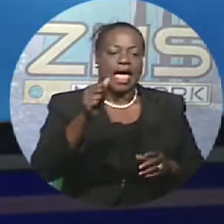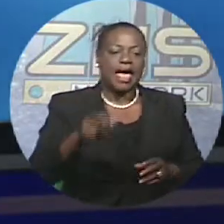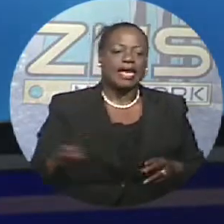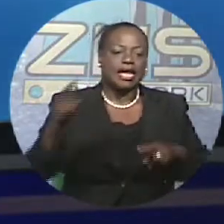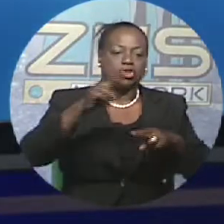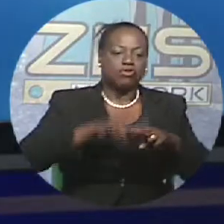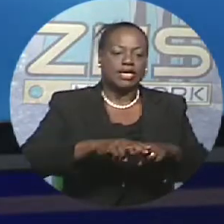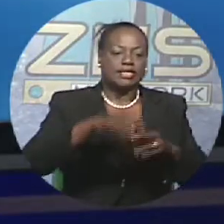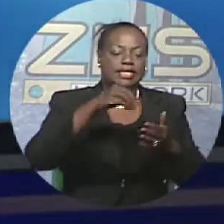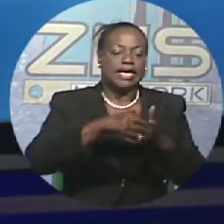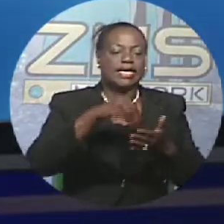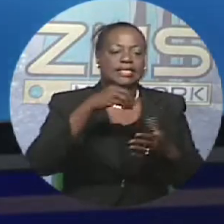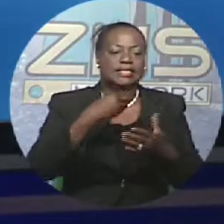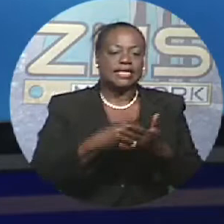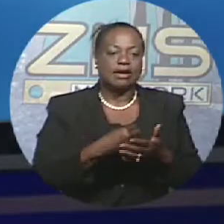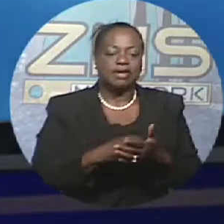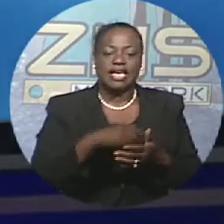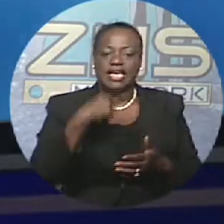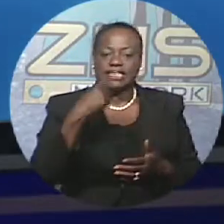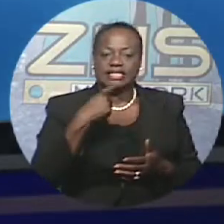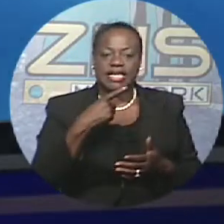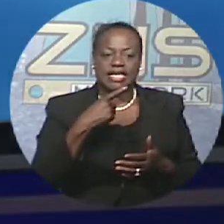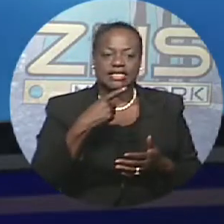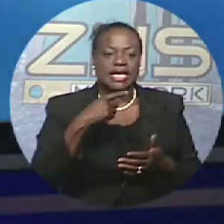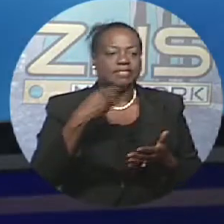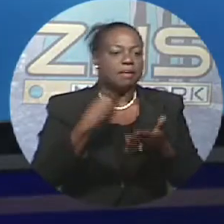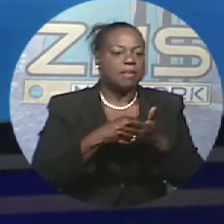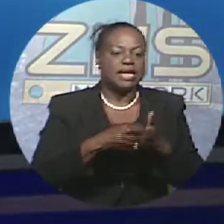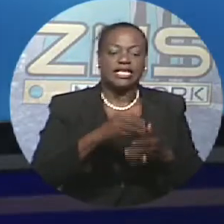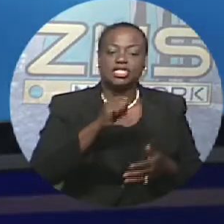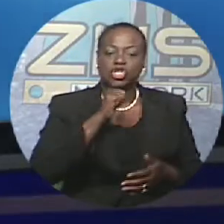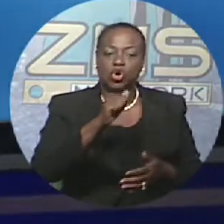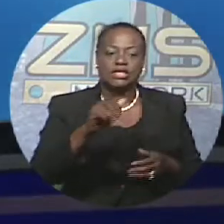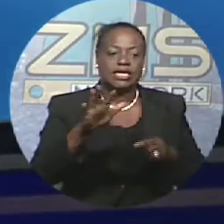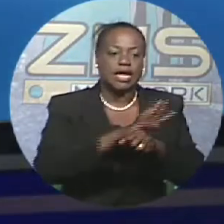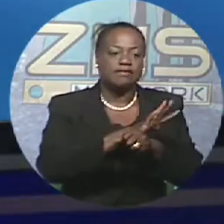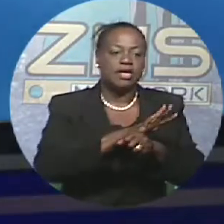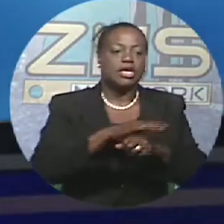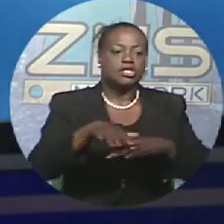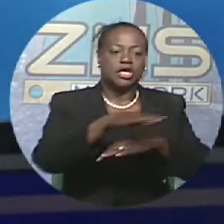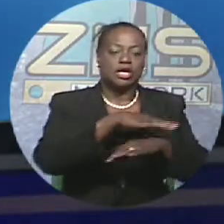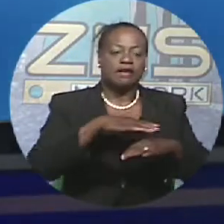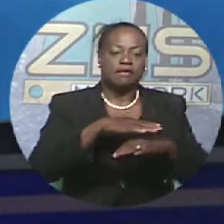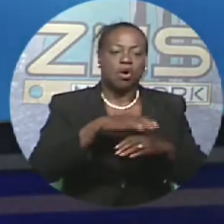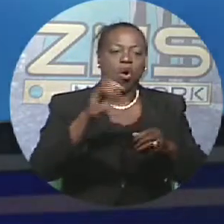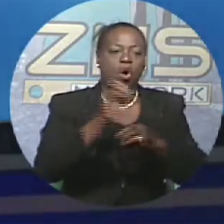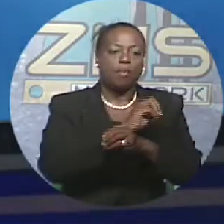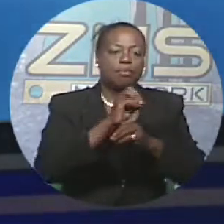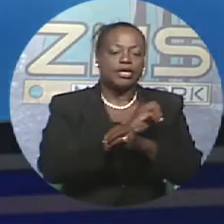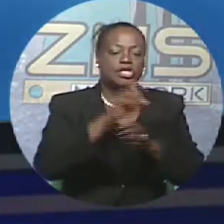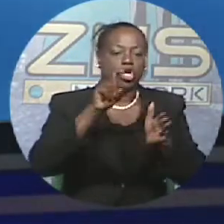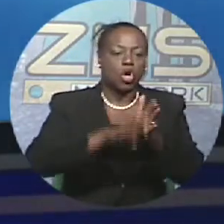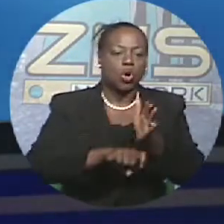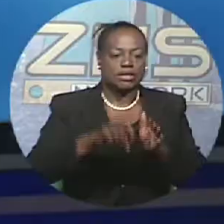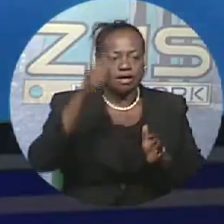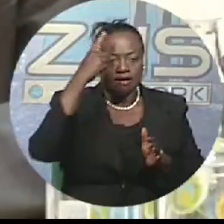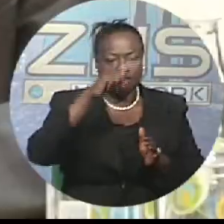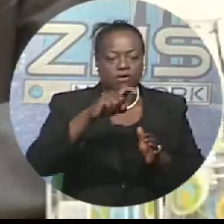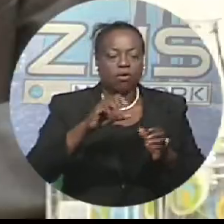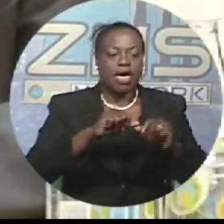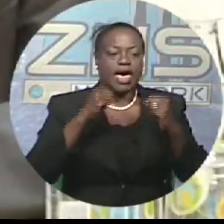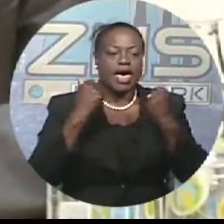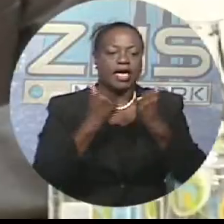it was suggested that the current pay is simply not enough to cover operation costs for constituency offices. See, I don't